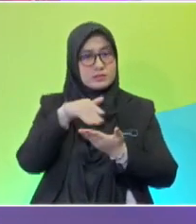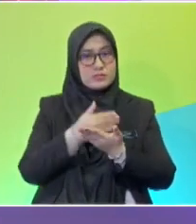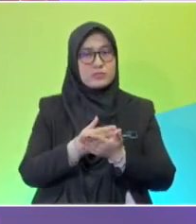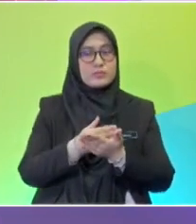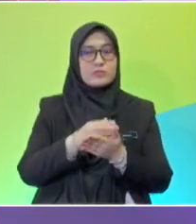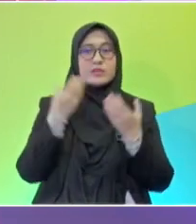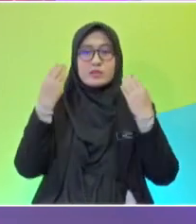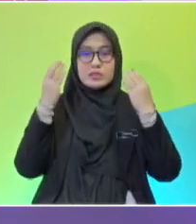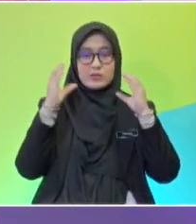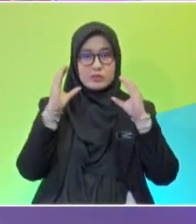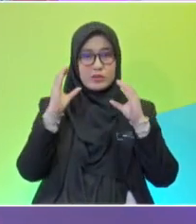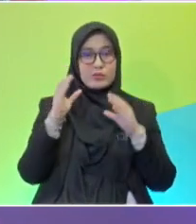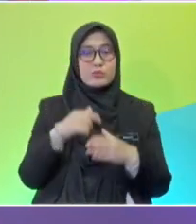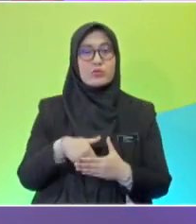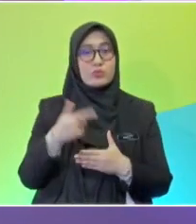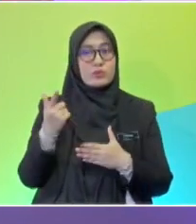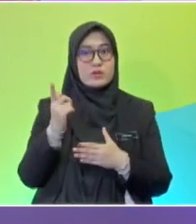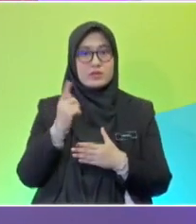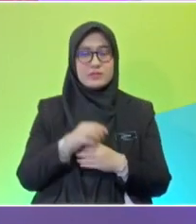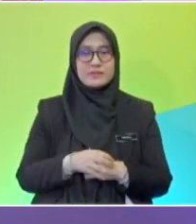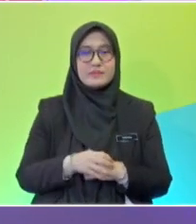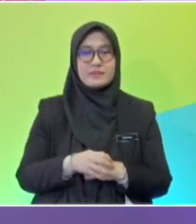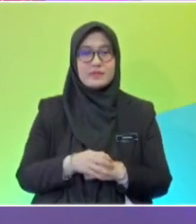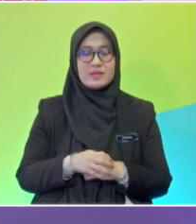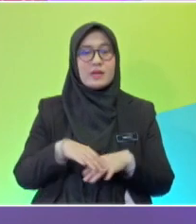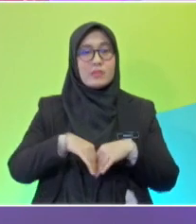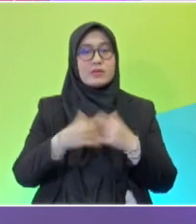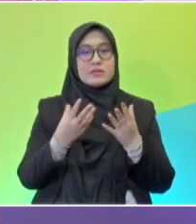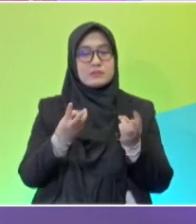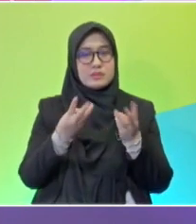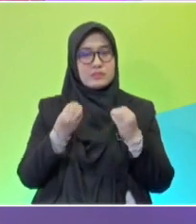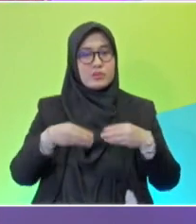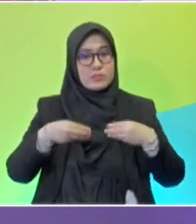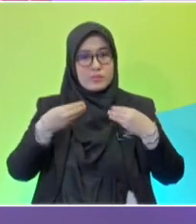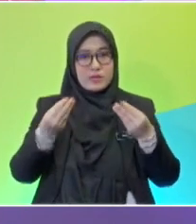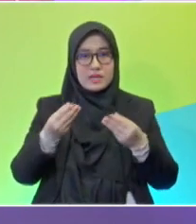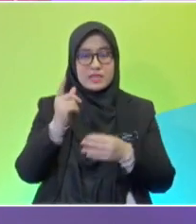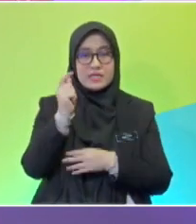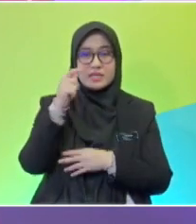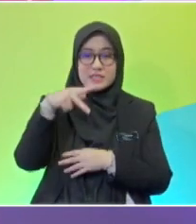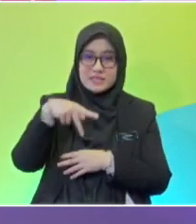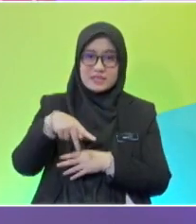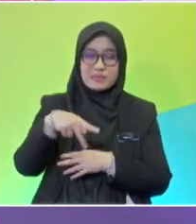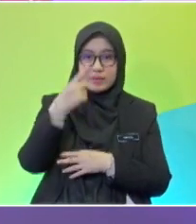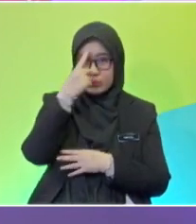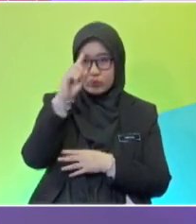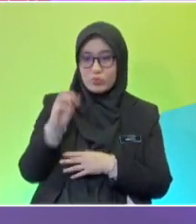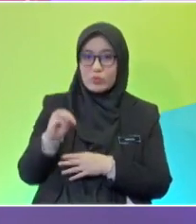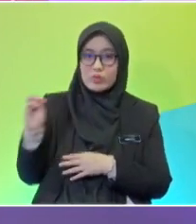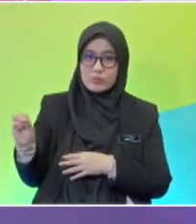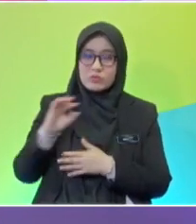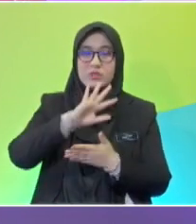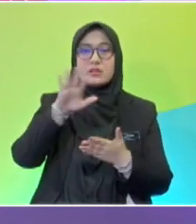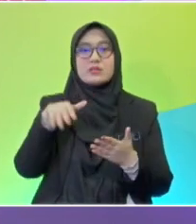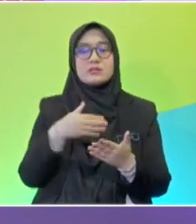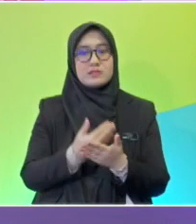are going to award the TP for their pupils in the lessons that they teach.